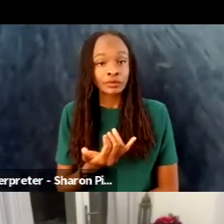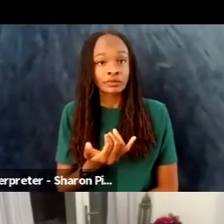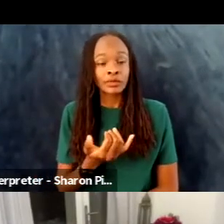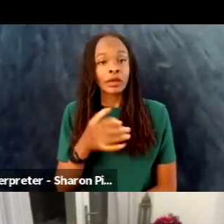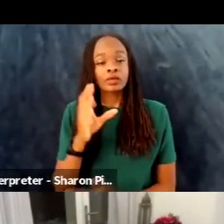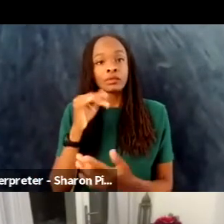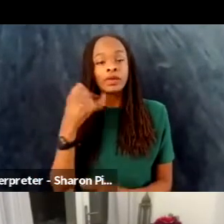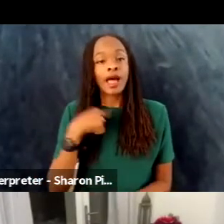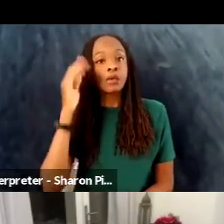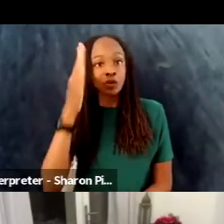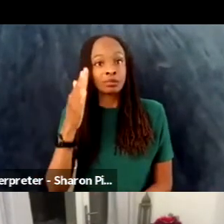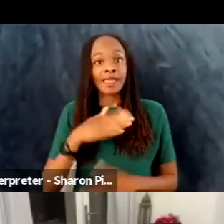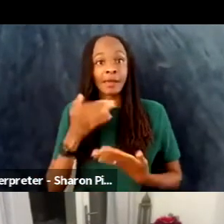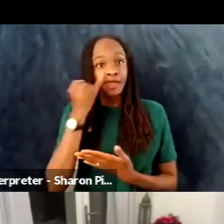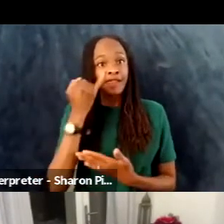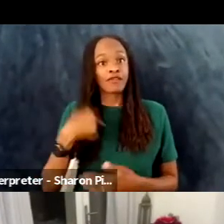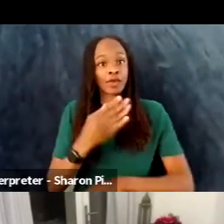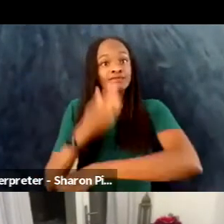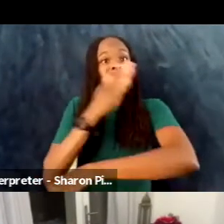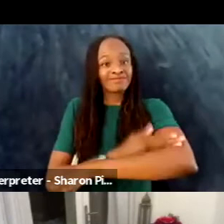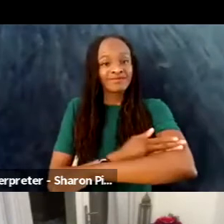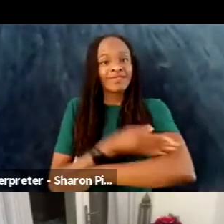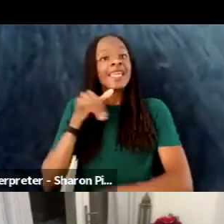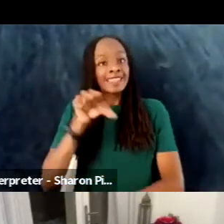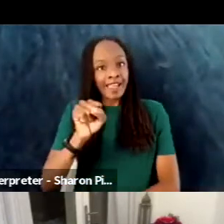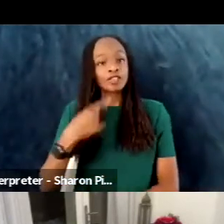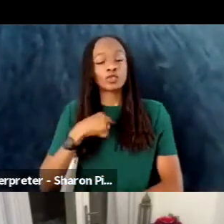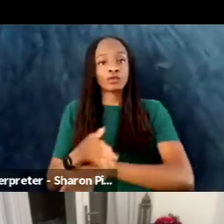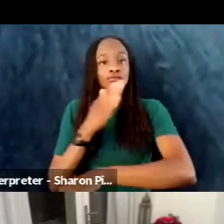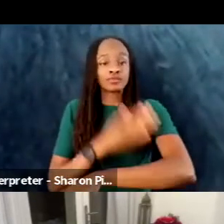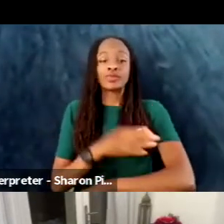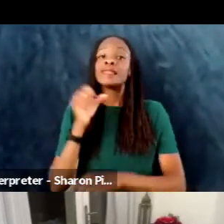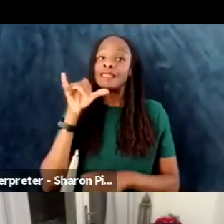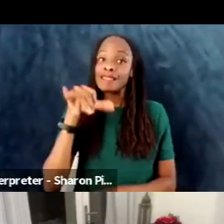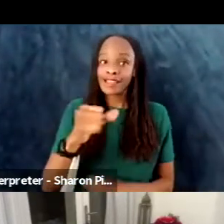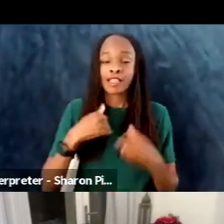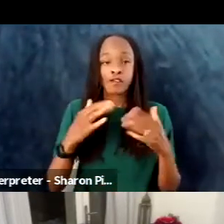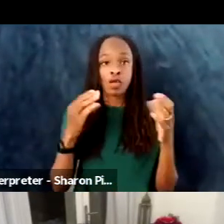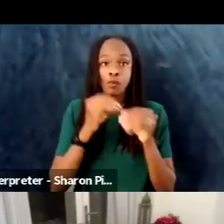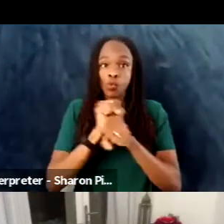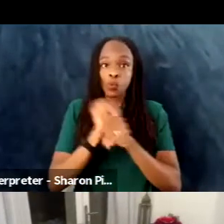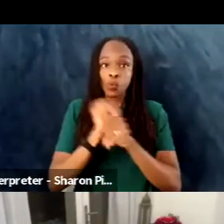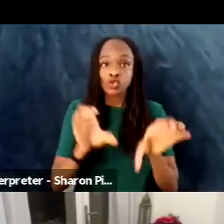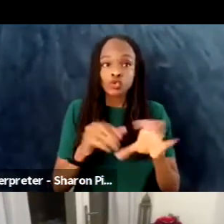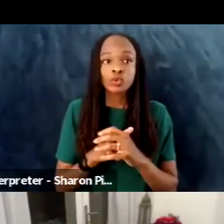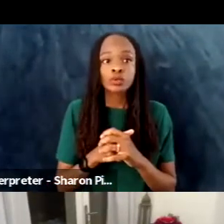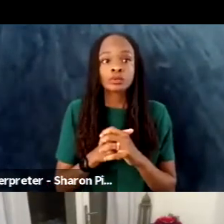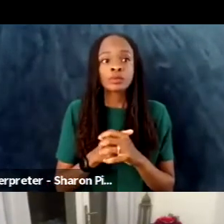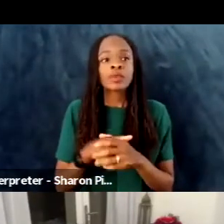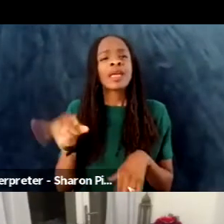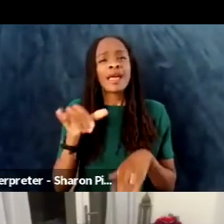way from where we were. And yes, I completely agree that there's a long way to go. As communicators, we